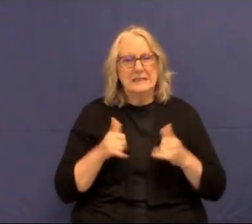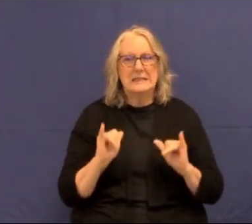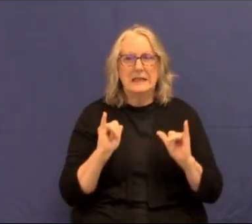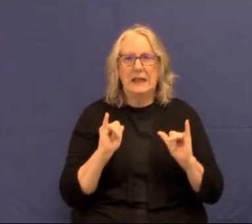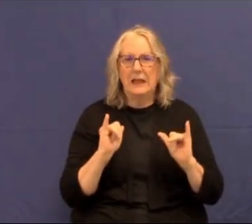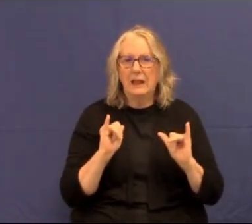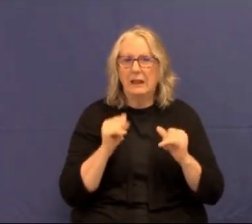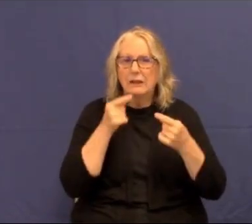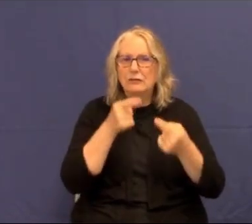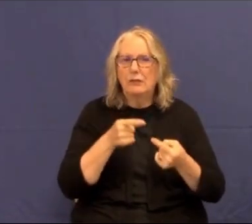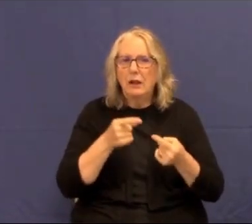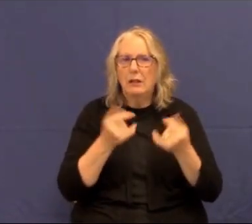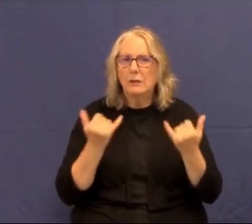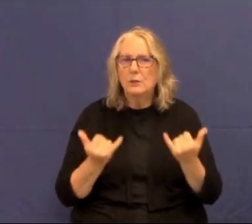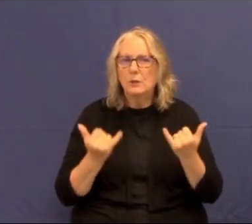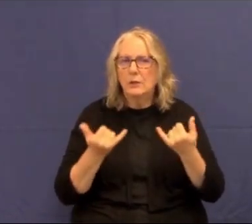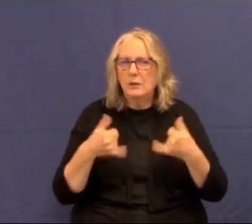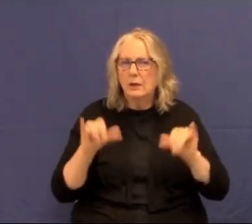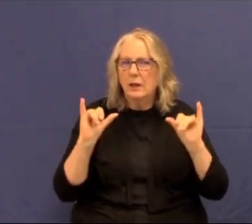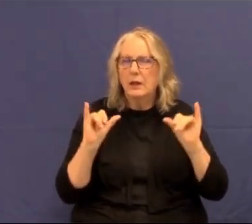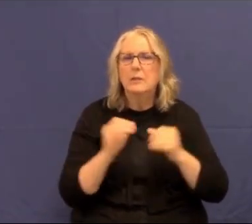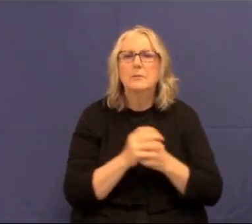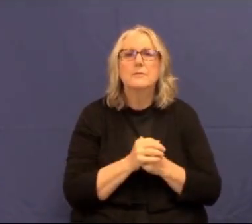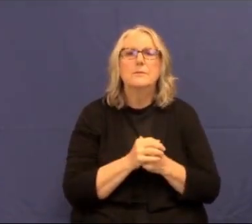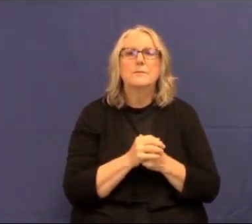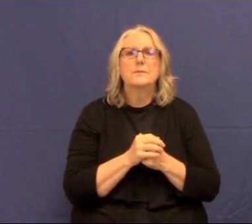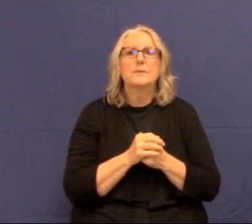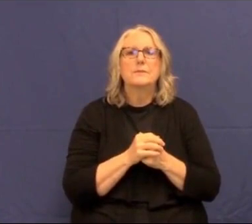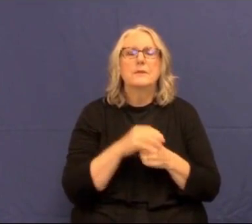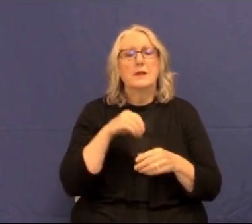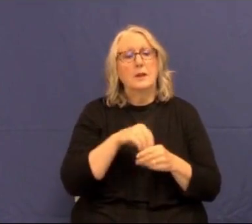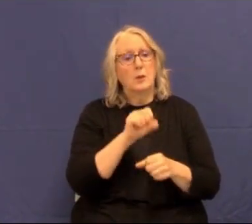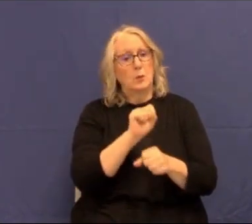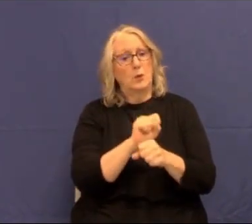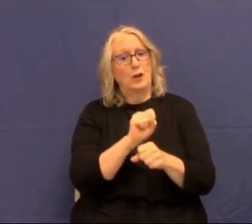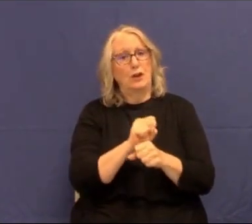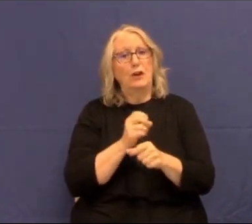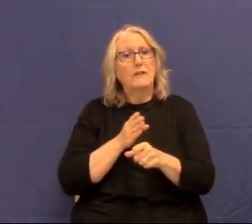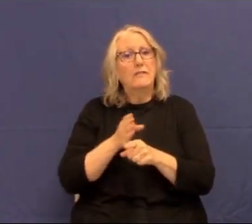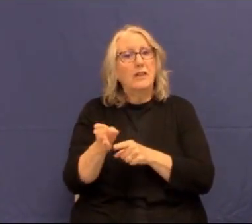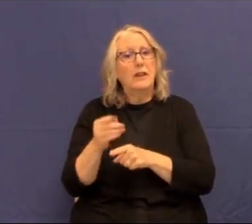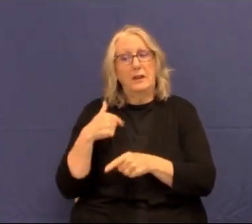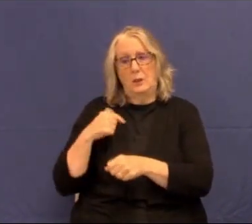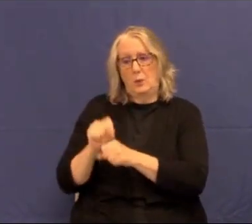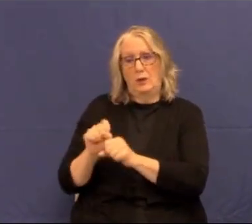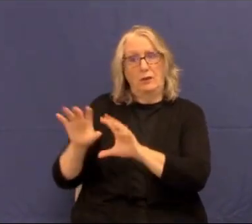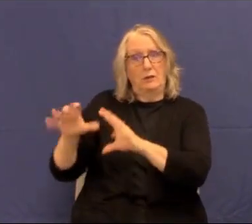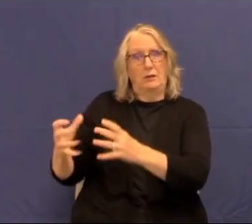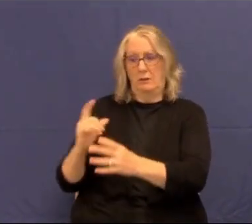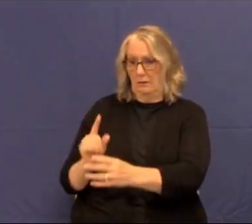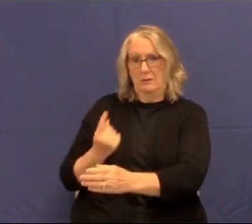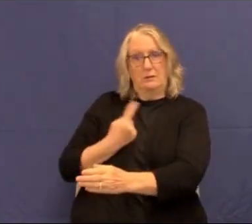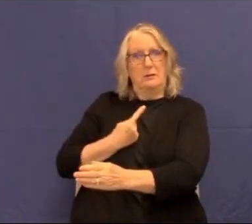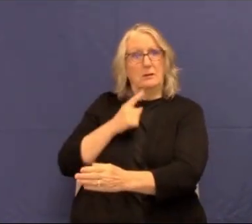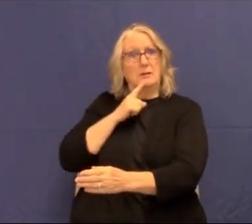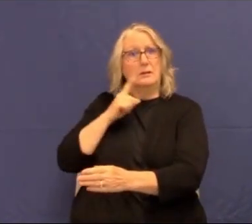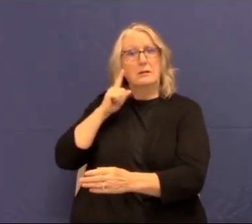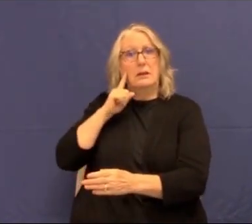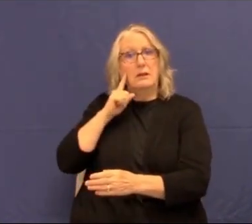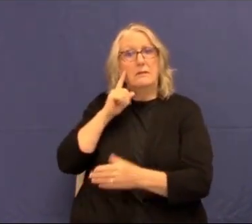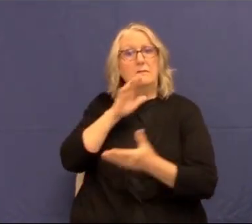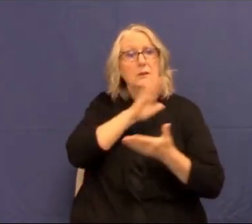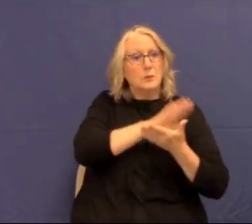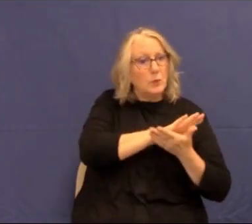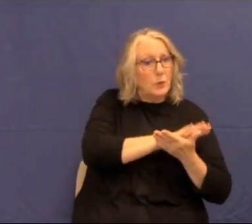I still even struggle with in today's world, where in the workforce that I work in, and, being the only